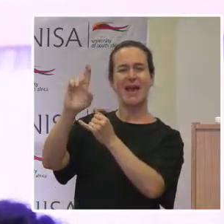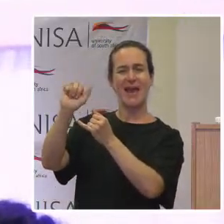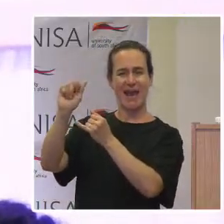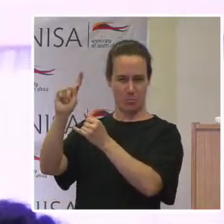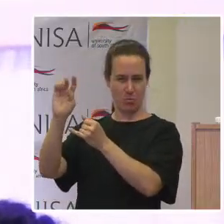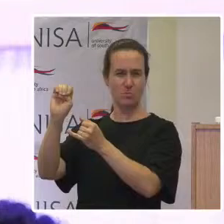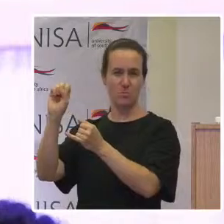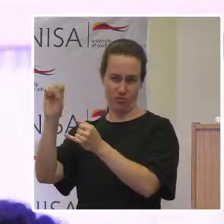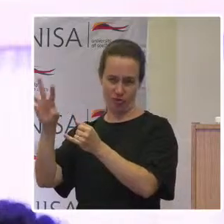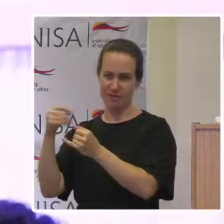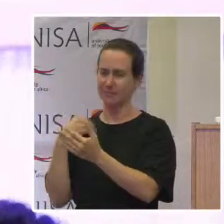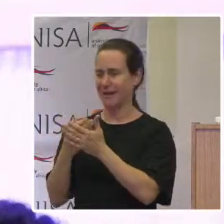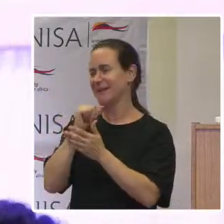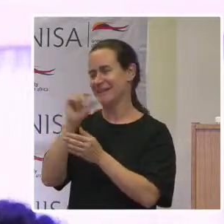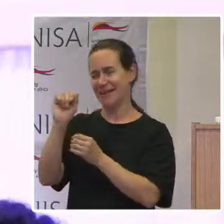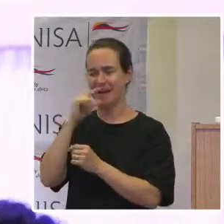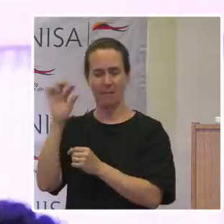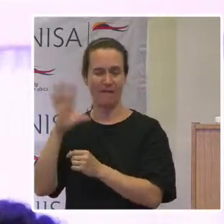trouble.